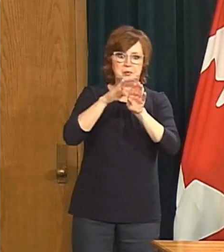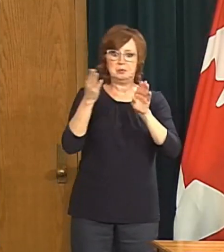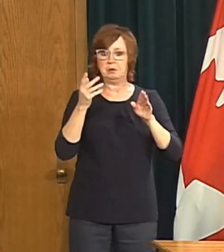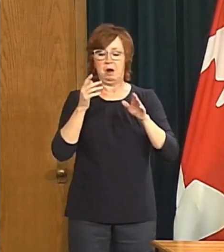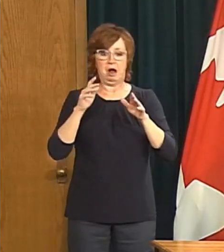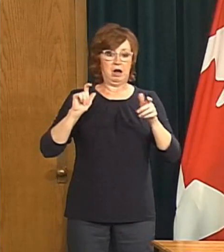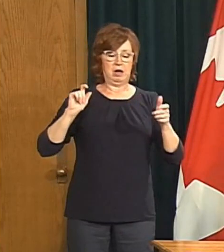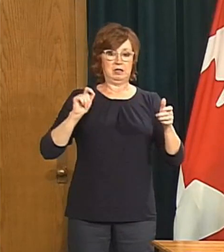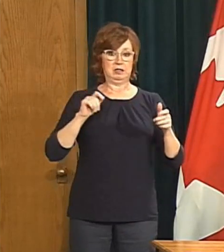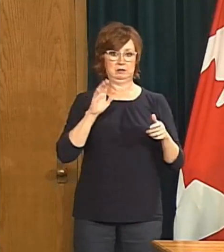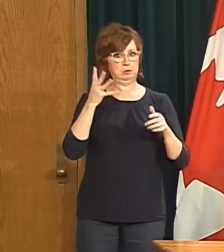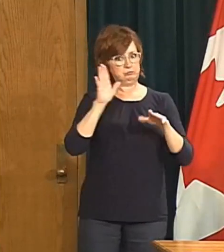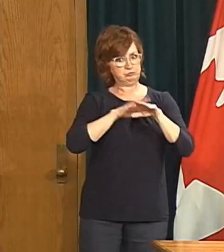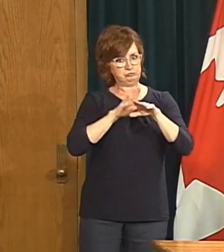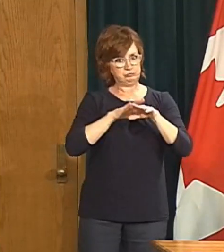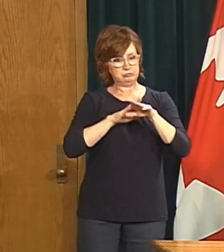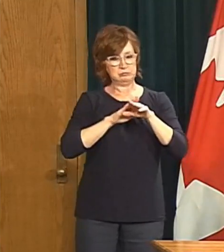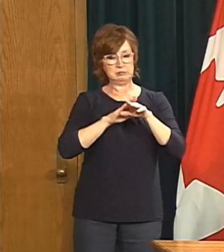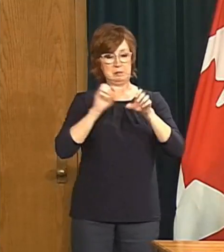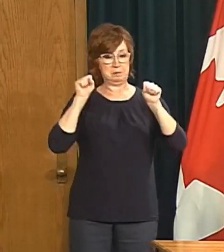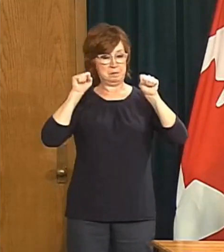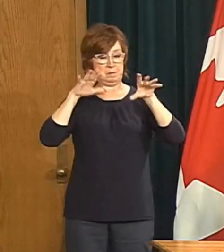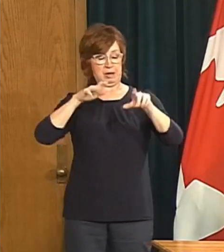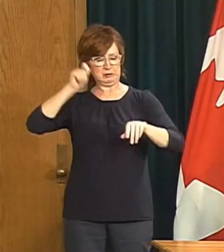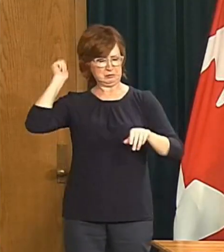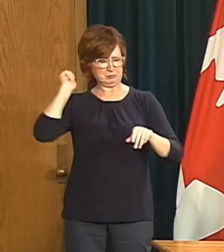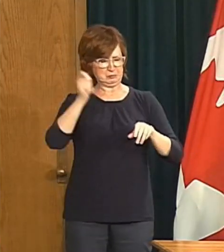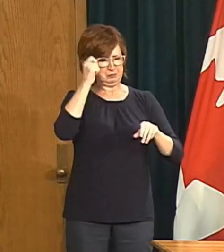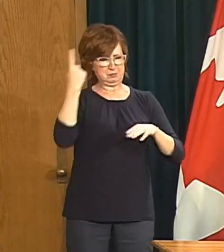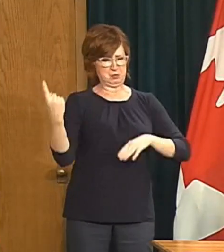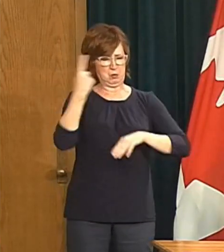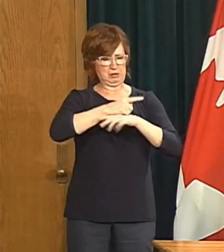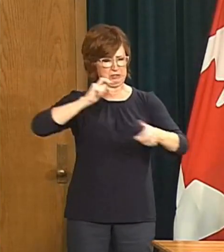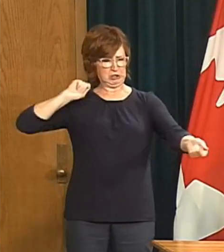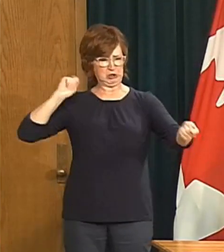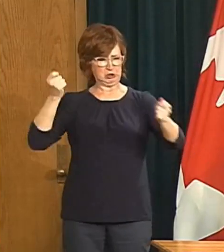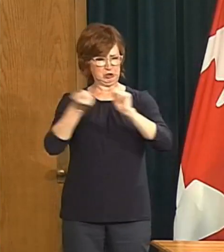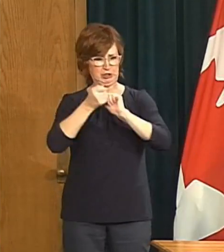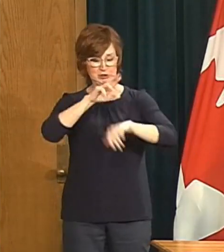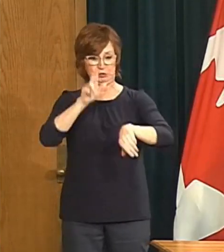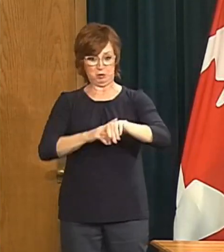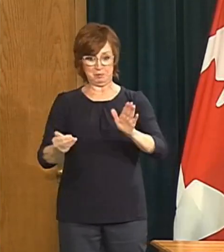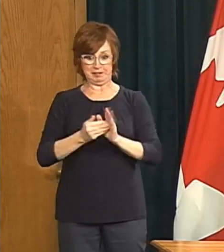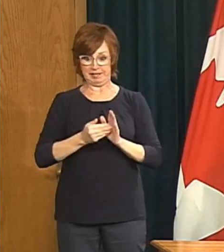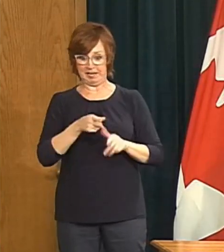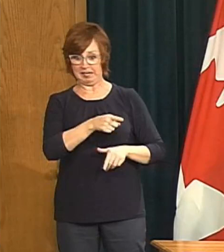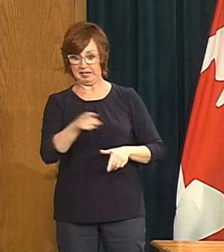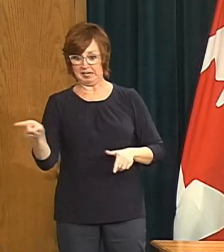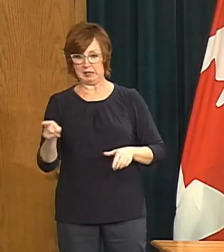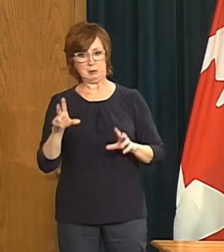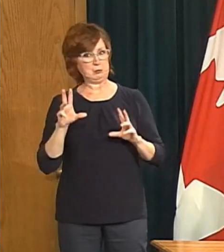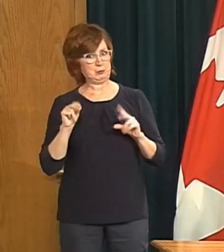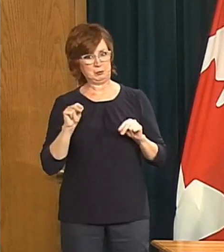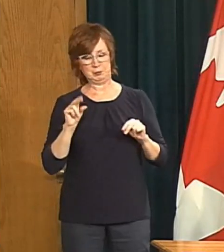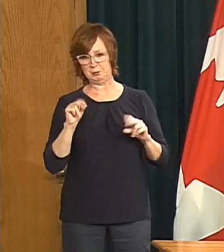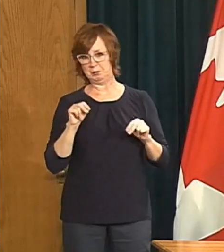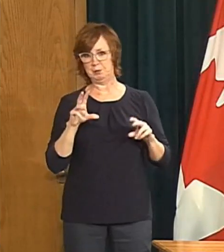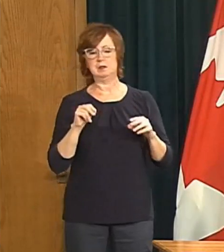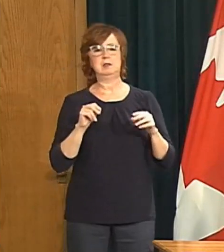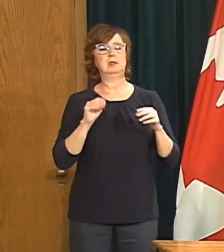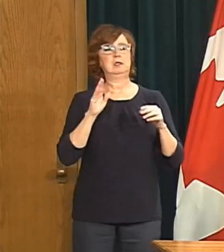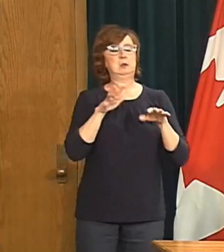that we can flip that sends everything back to normal overnight. When we do begin to lift restrictions and